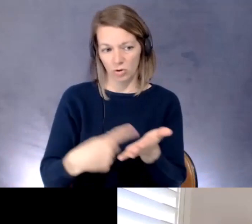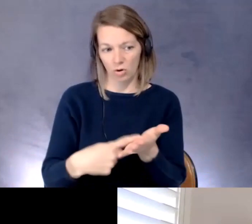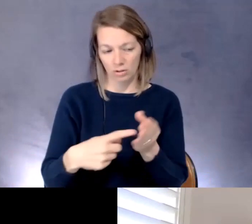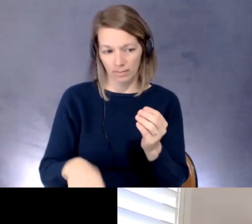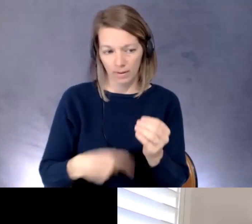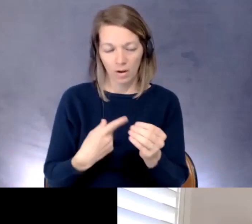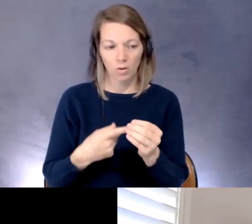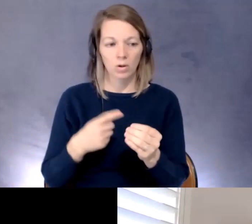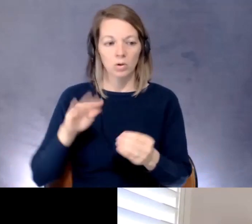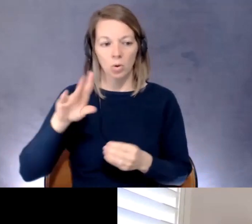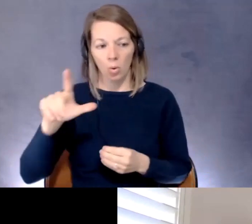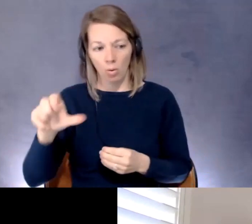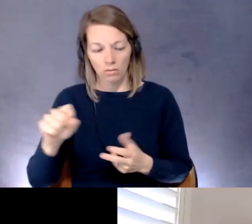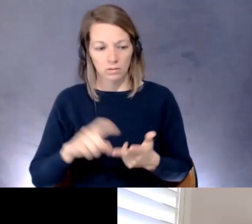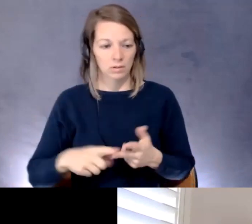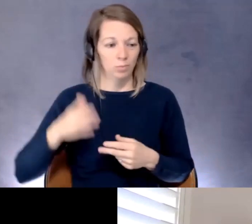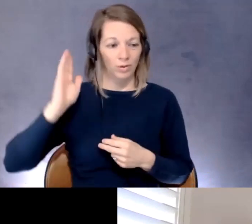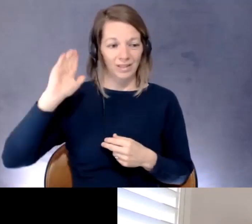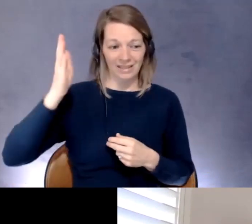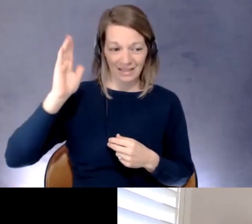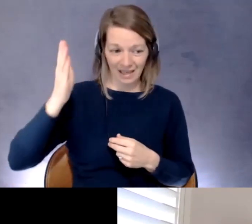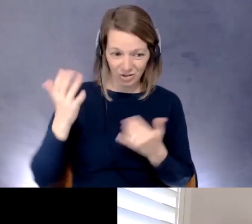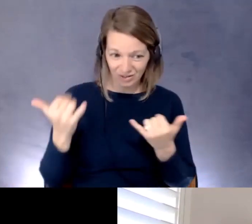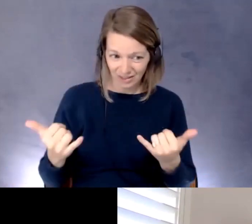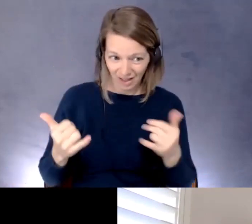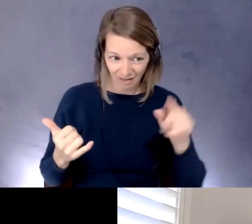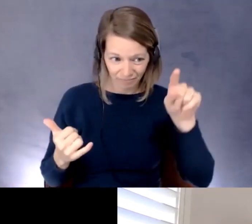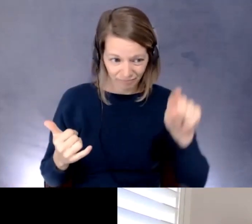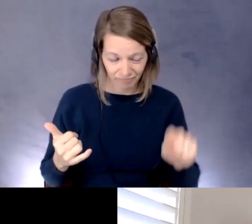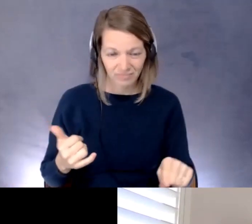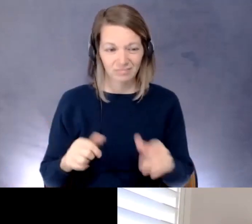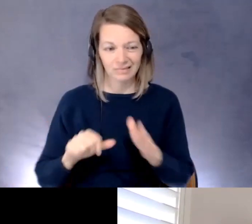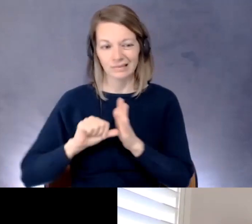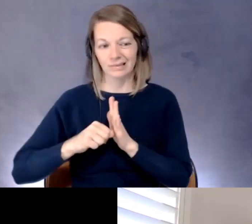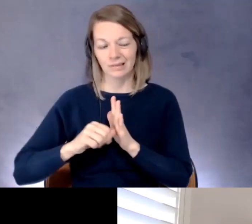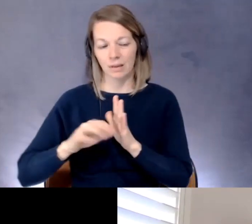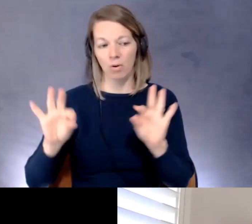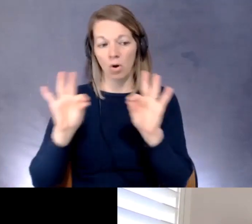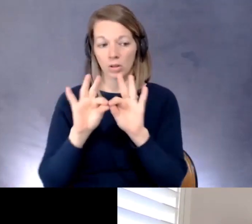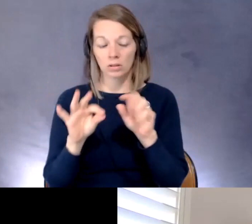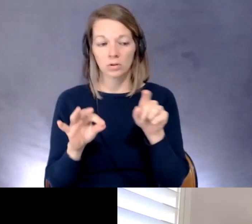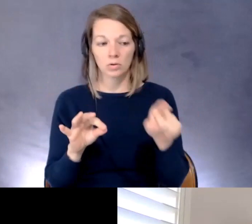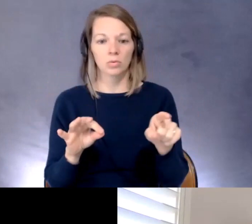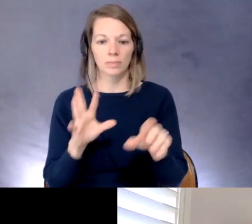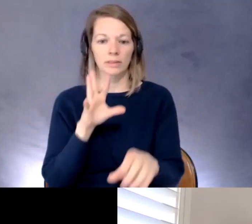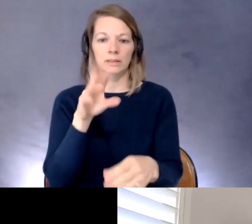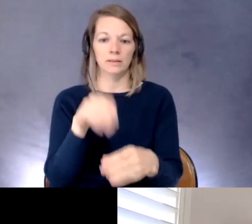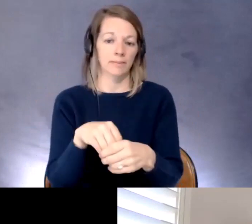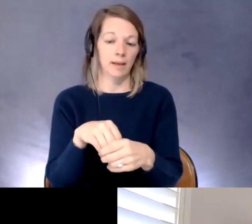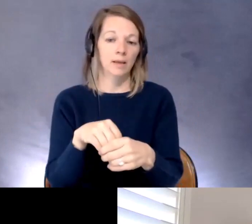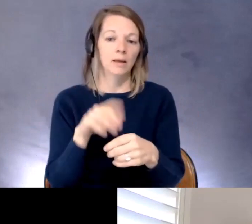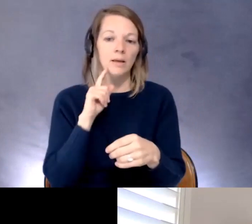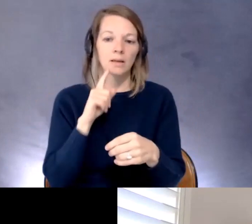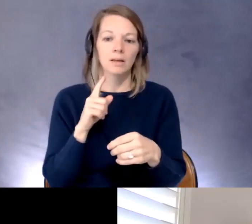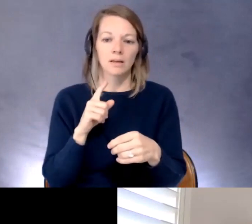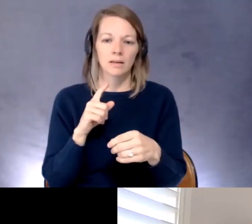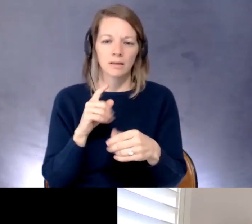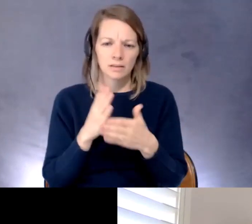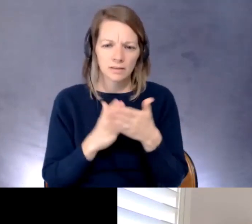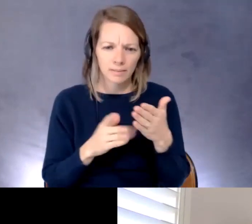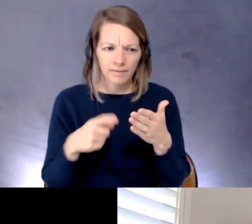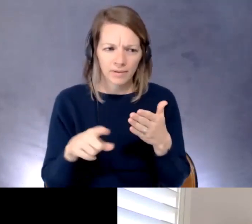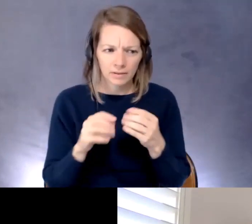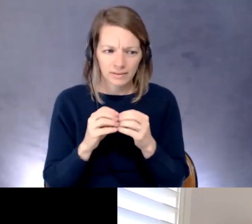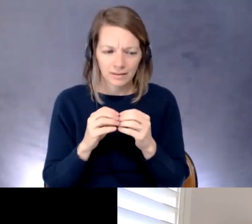talked today, the presentation that we talked today. I want to underscore how important it is to participate in some of this end of the public health emergency